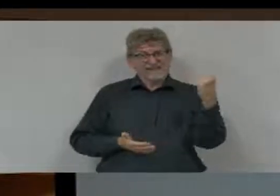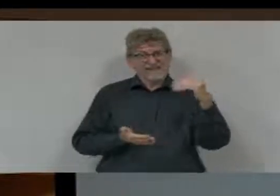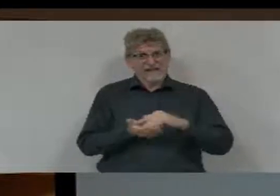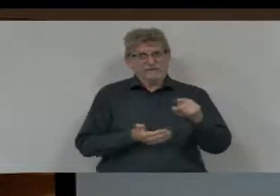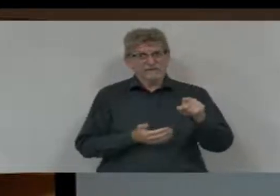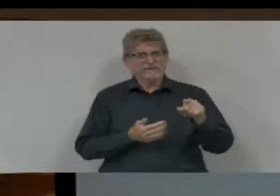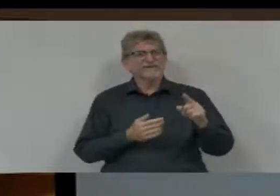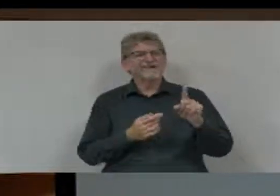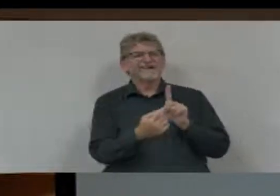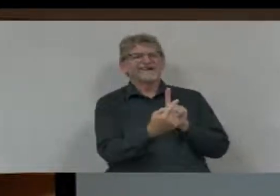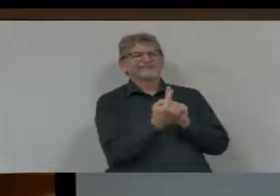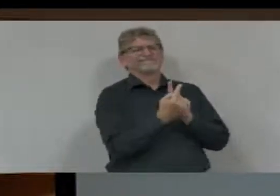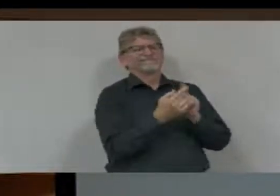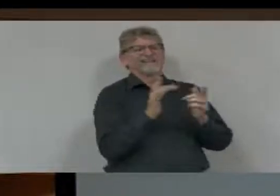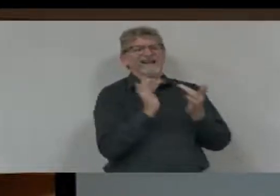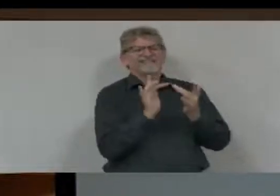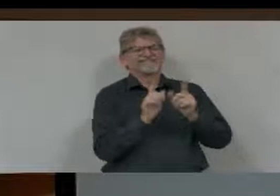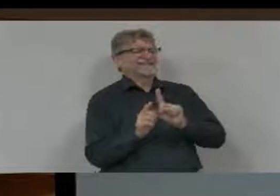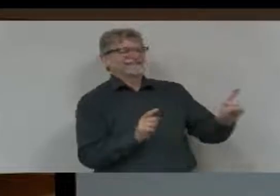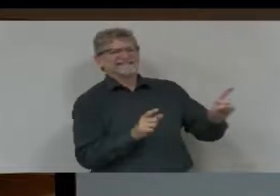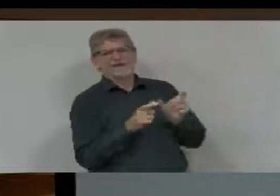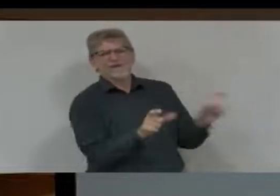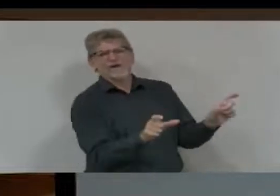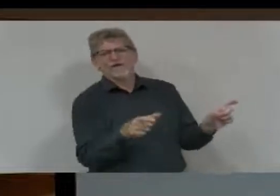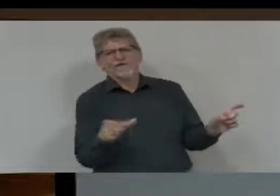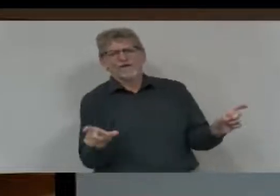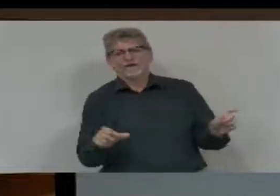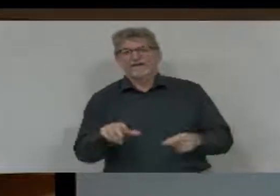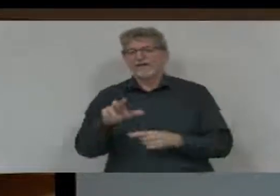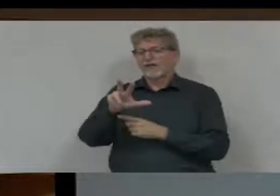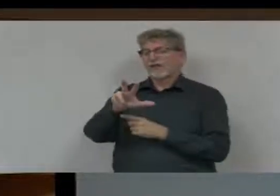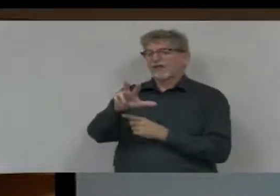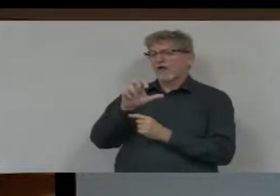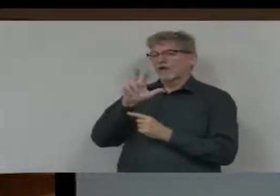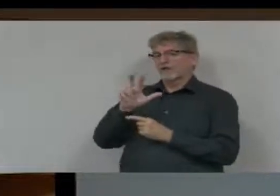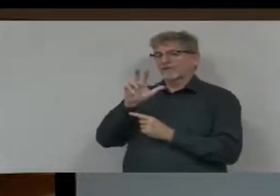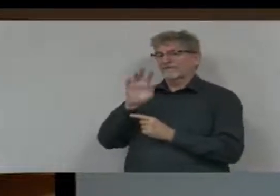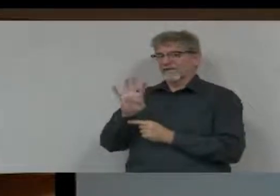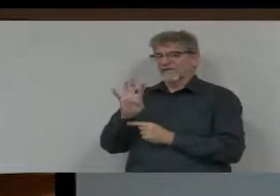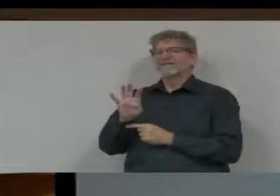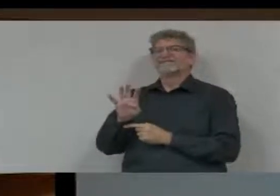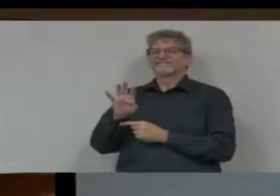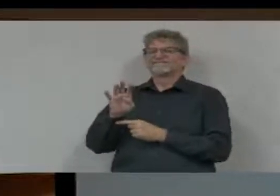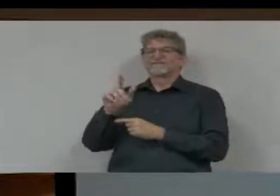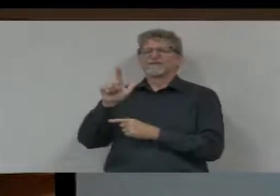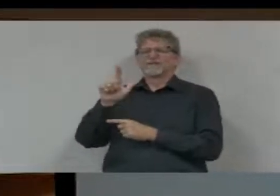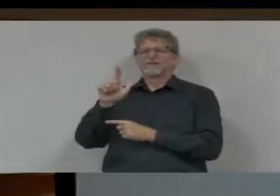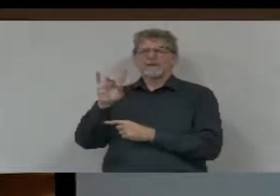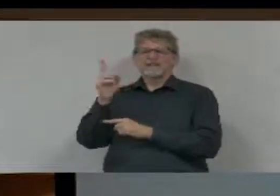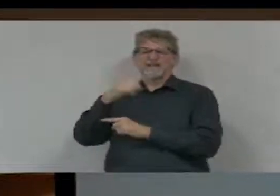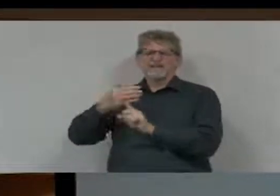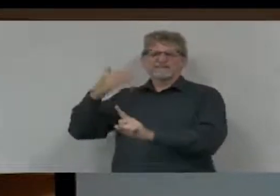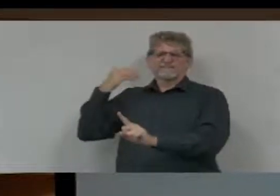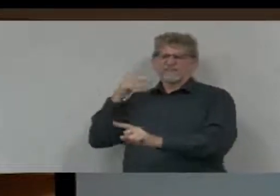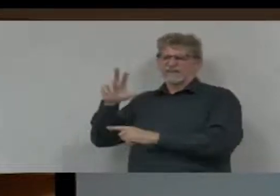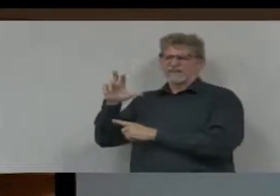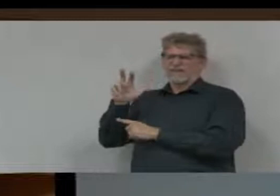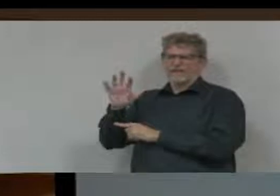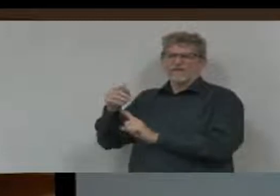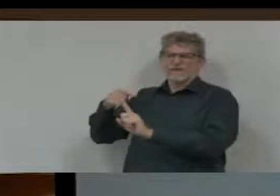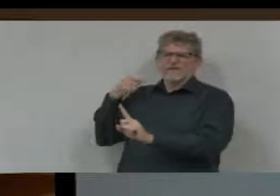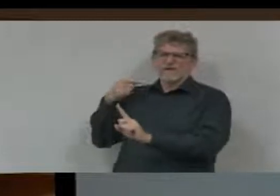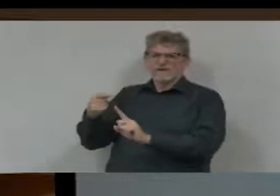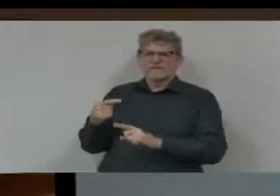quarantined, 334 of those occurring in the last 28 days. And of note,